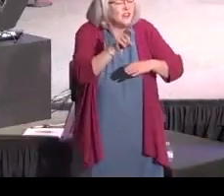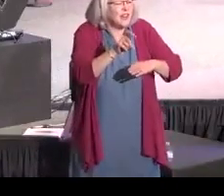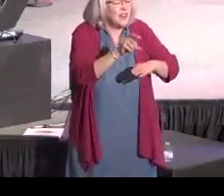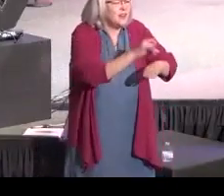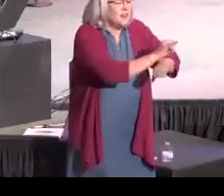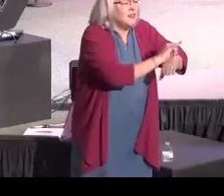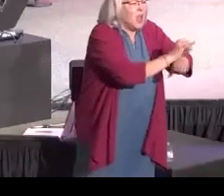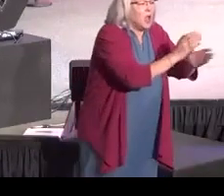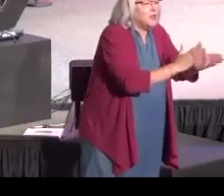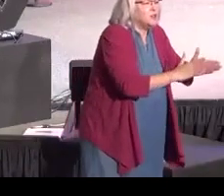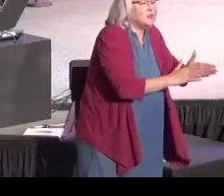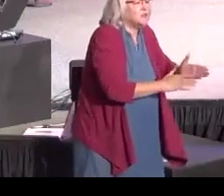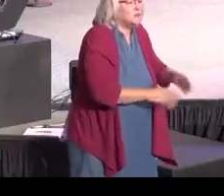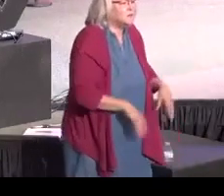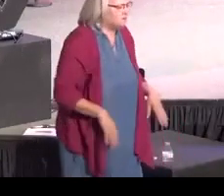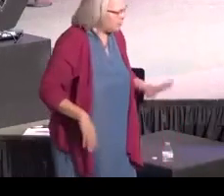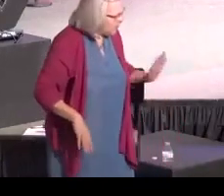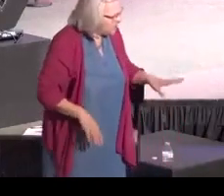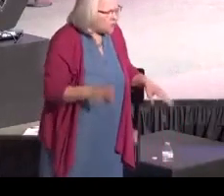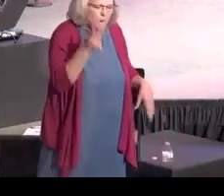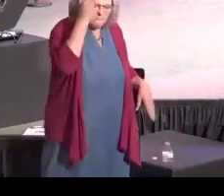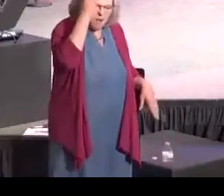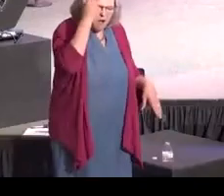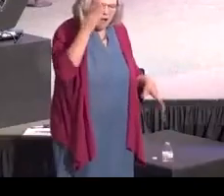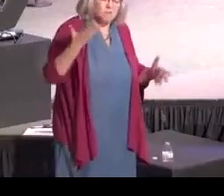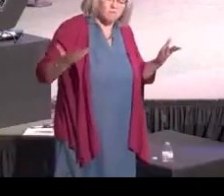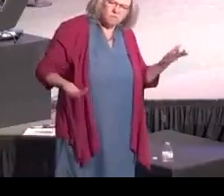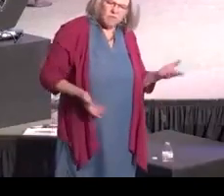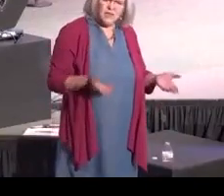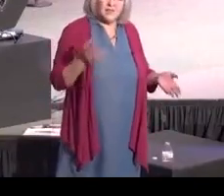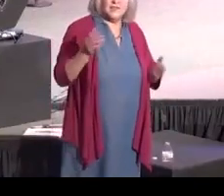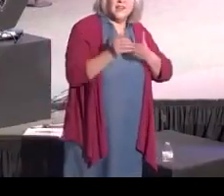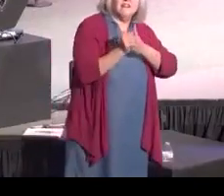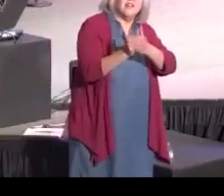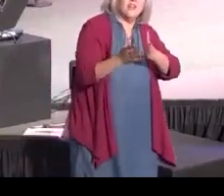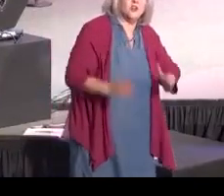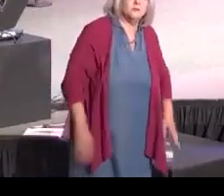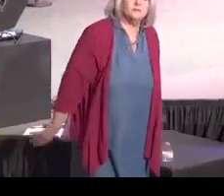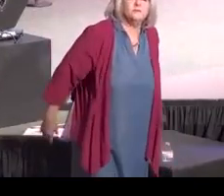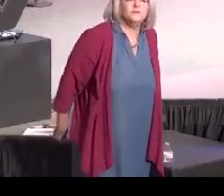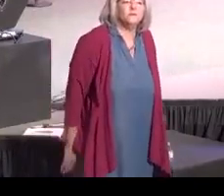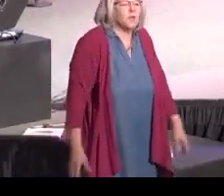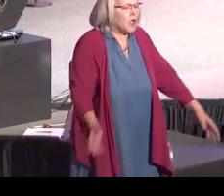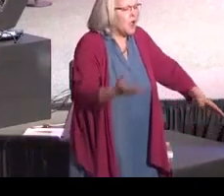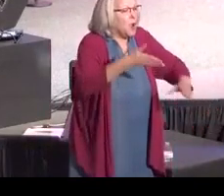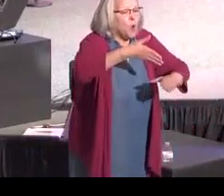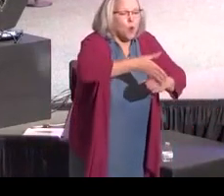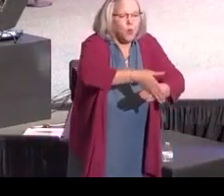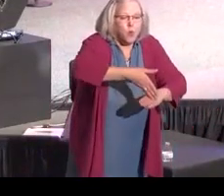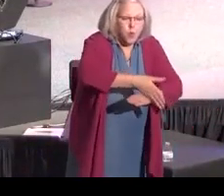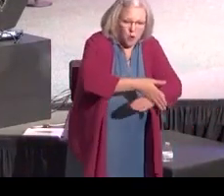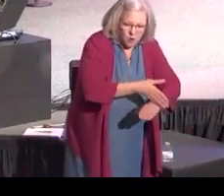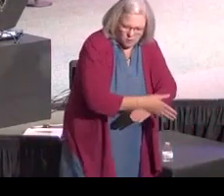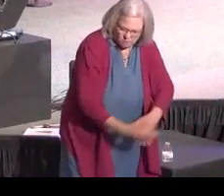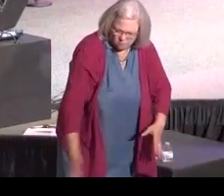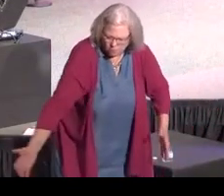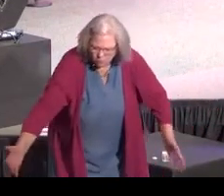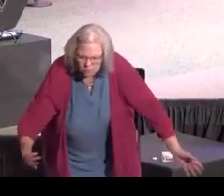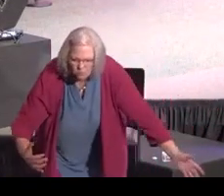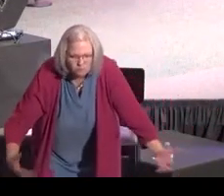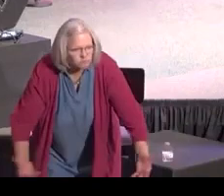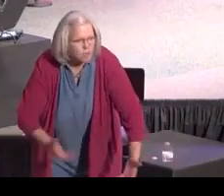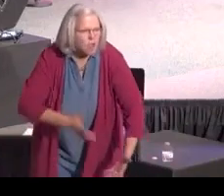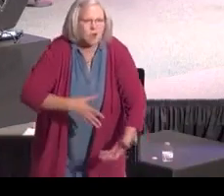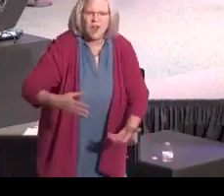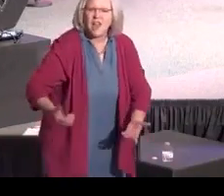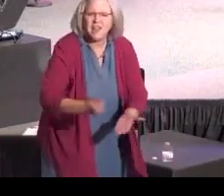do? Paul. I mean, he's the apostle, right? He's the man. He gathers a pile of brushwood. This is the kind of